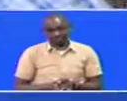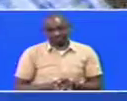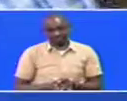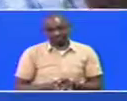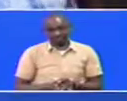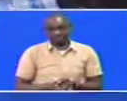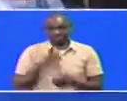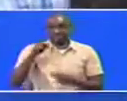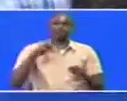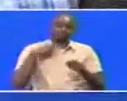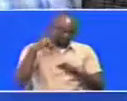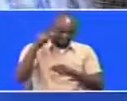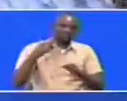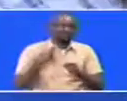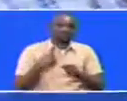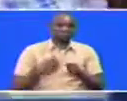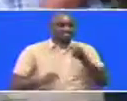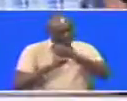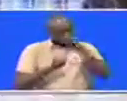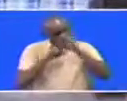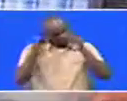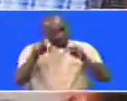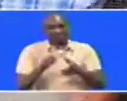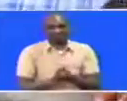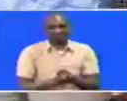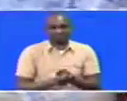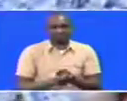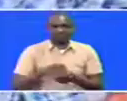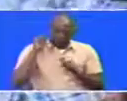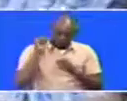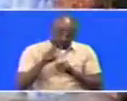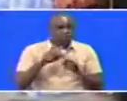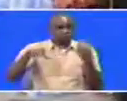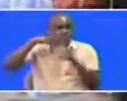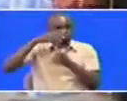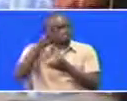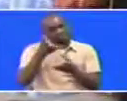Nurses, tear gas! Tear gas! Nurses, tear gas! Tear gas! Nurses, tear gas!